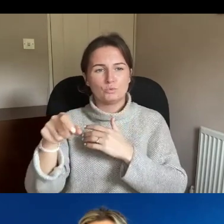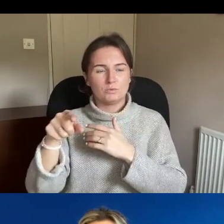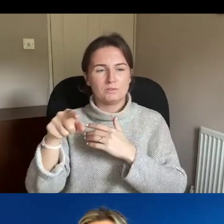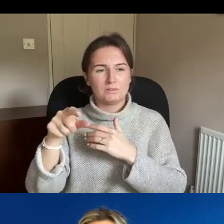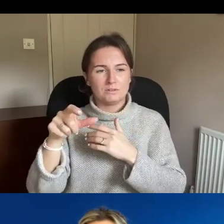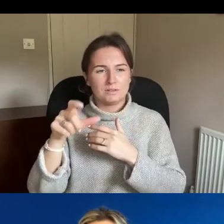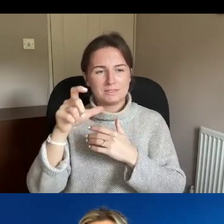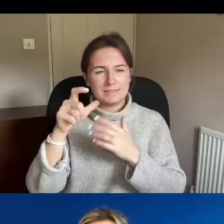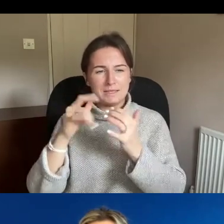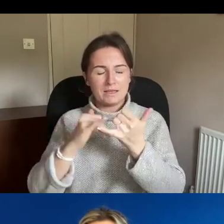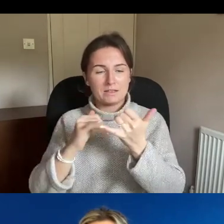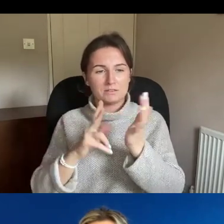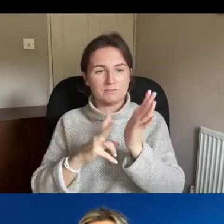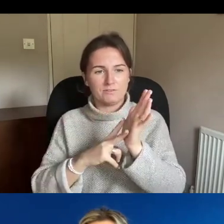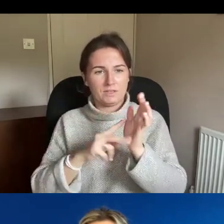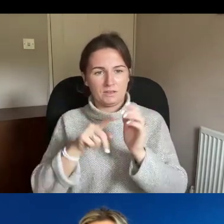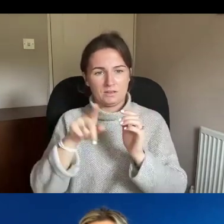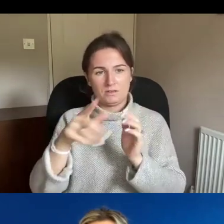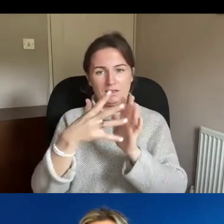Yes. I'm